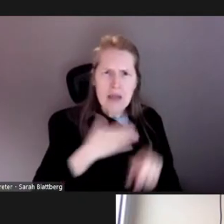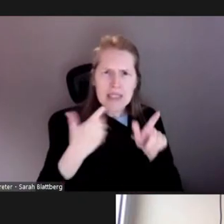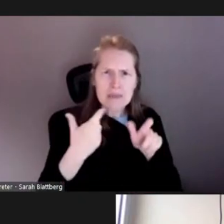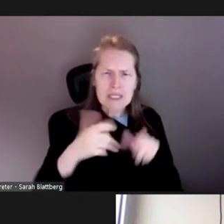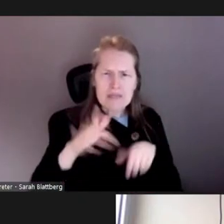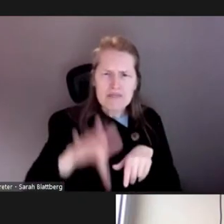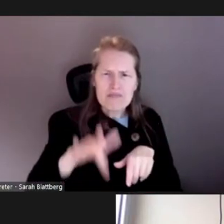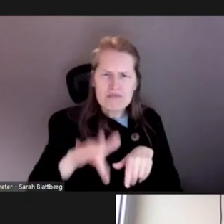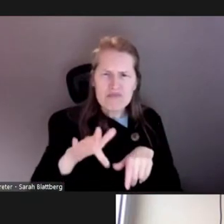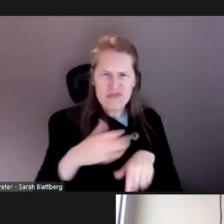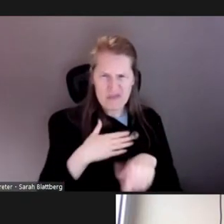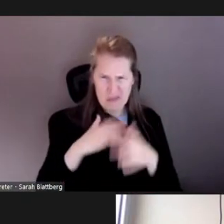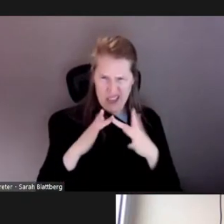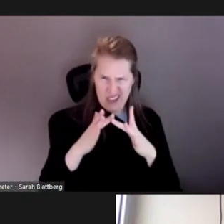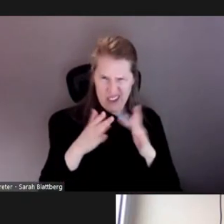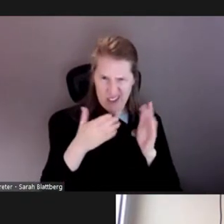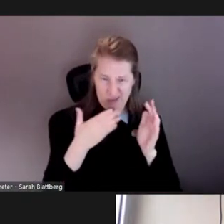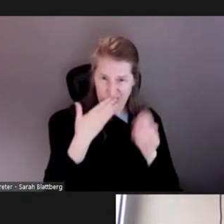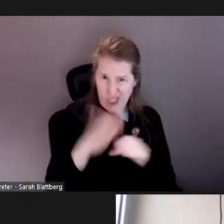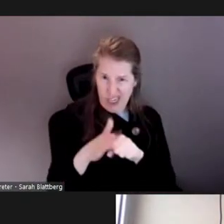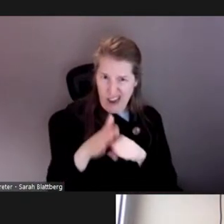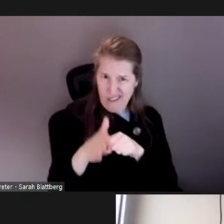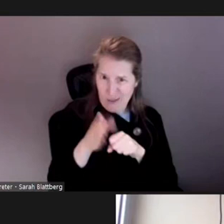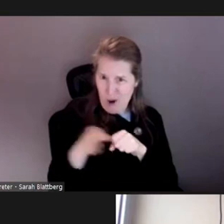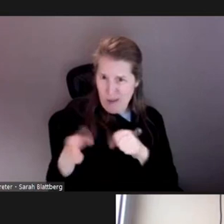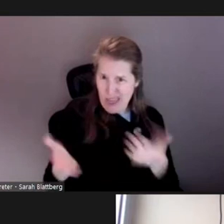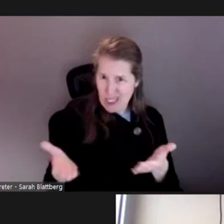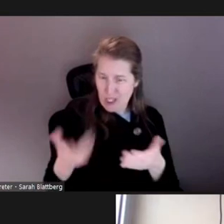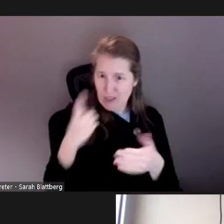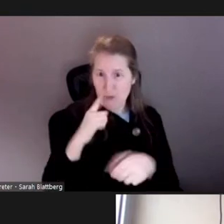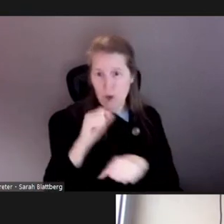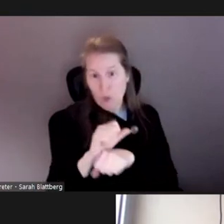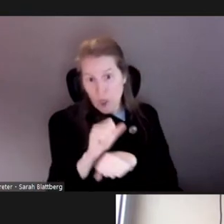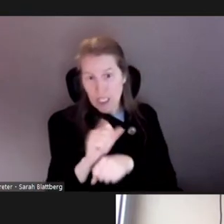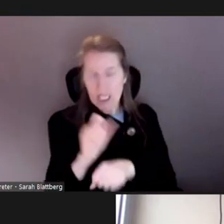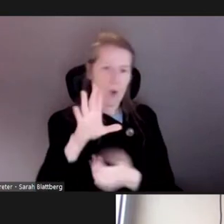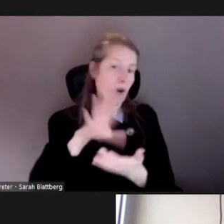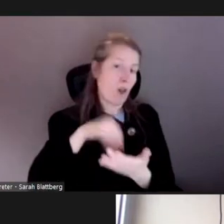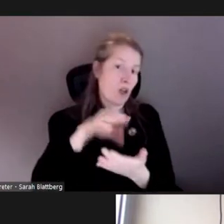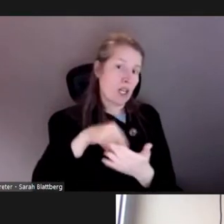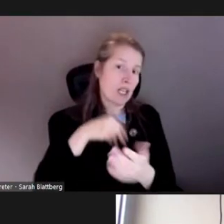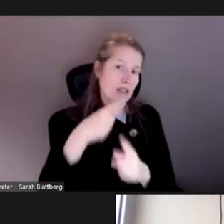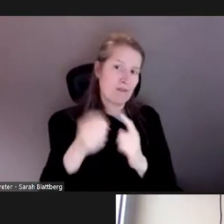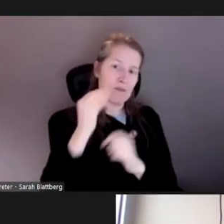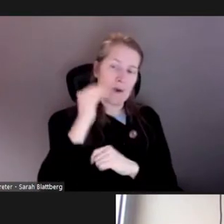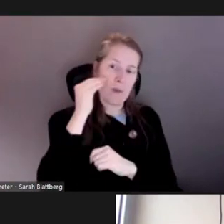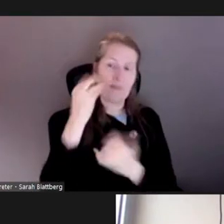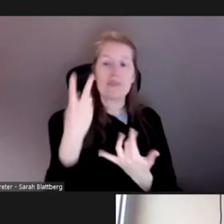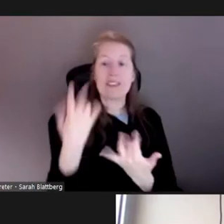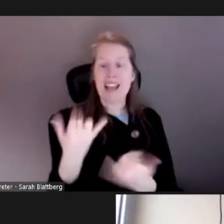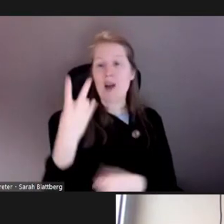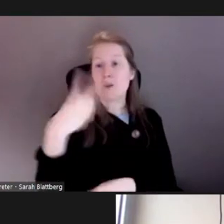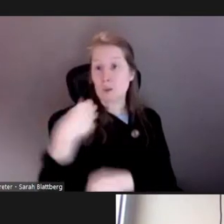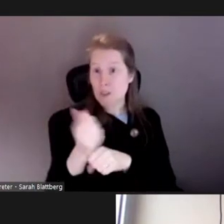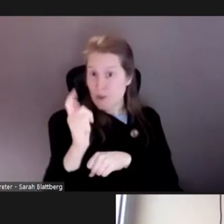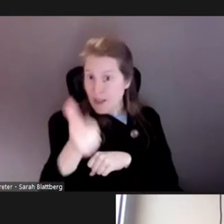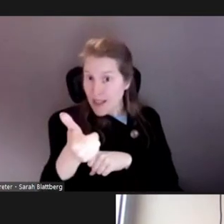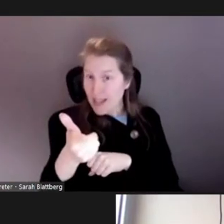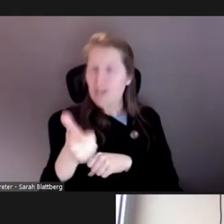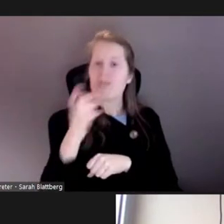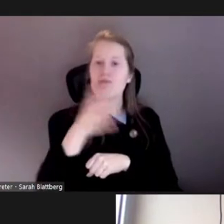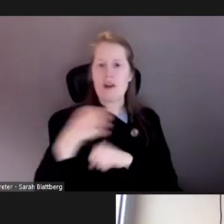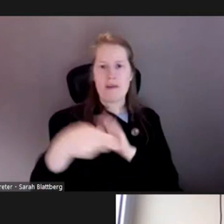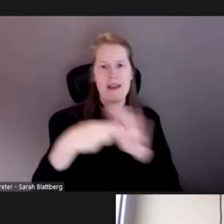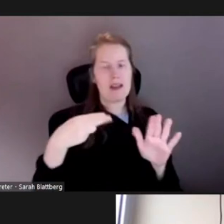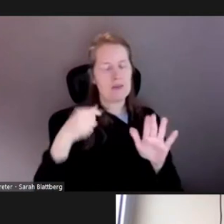find out, like, is my broadband good enough or not for working or learning from home? So now 2 years later, we have the broadband label. We see it